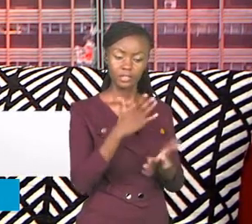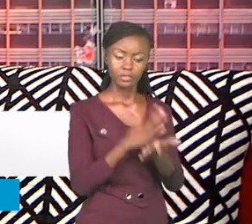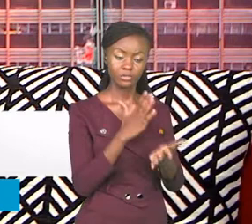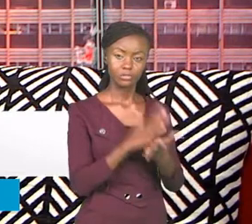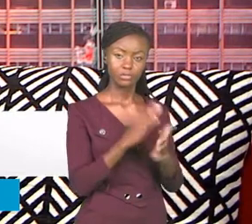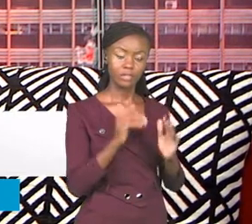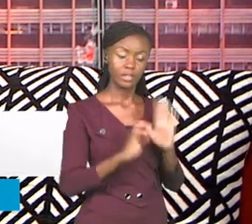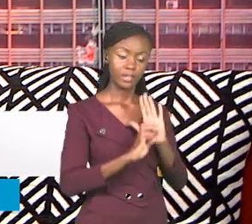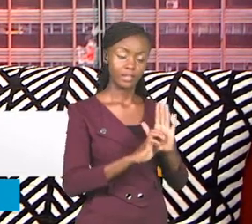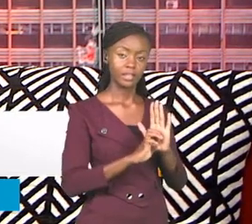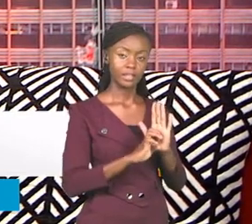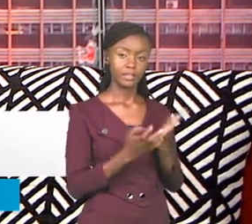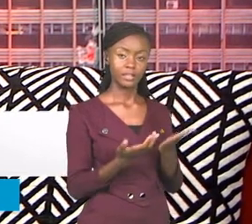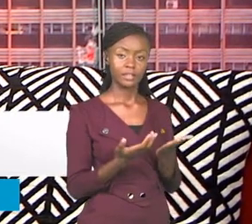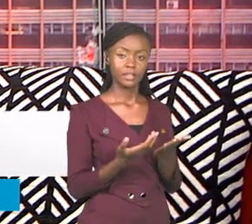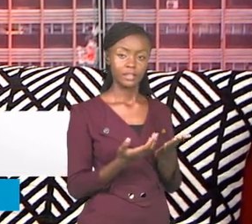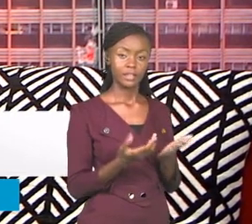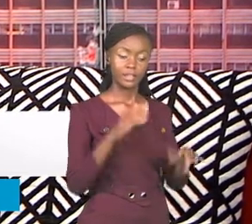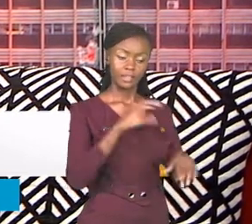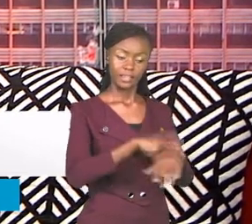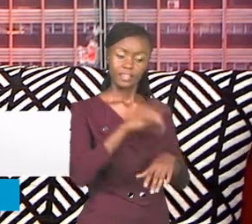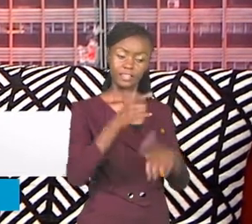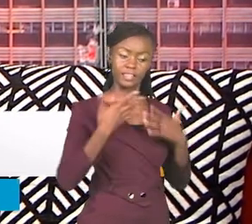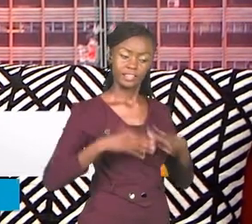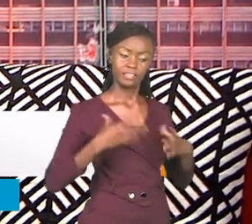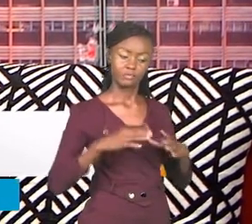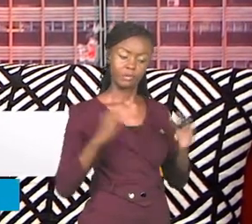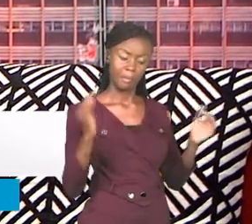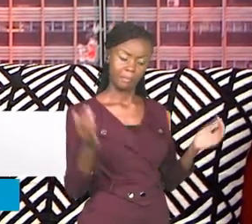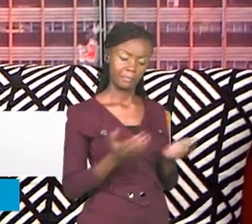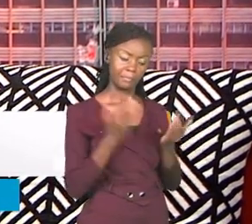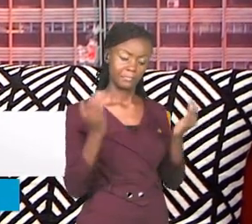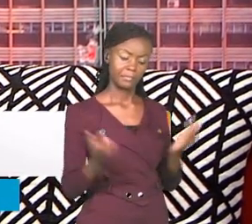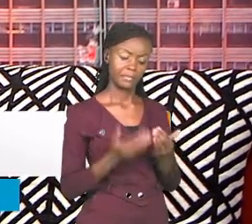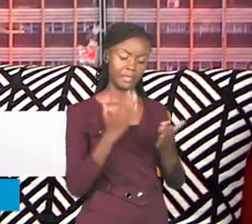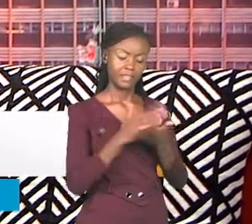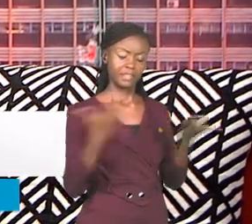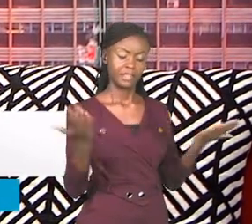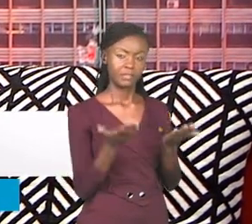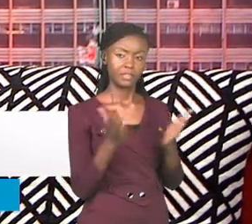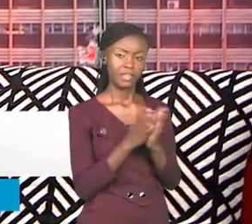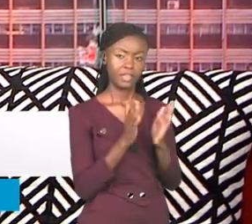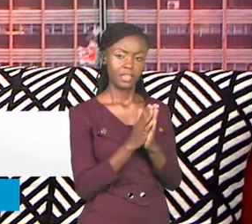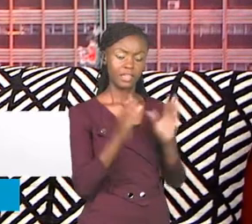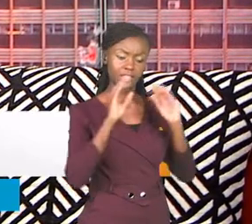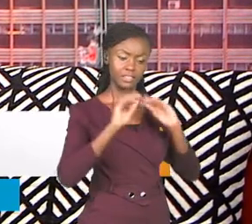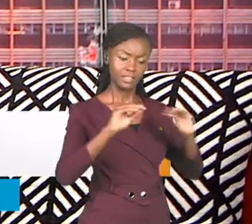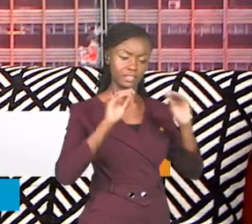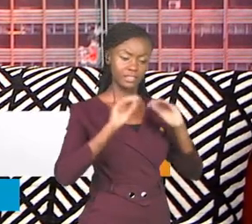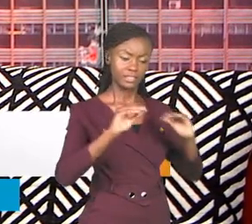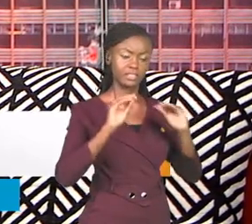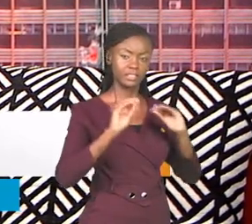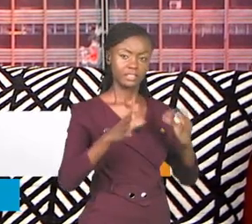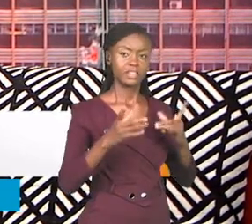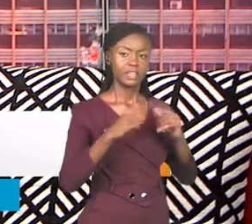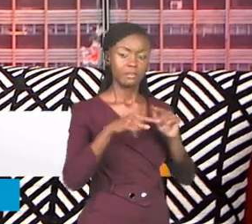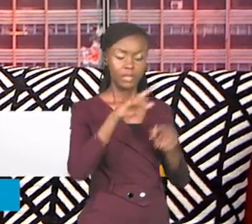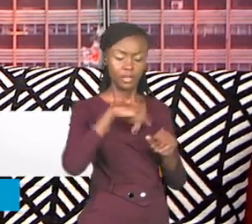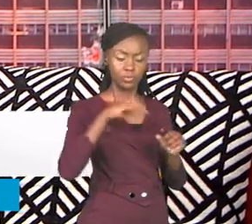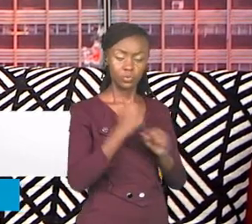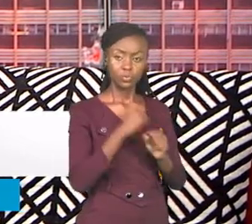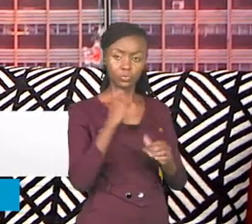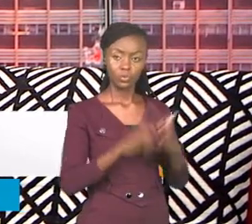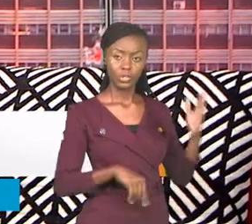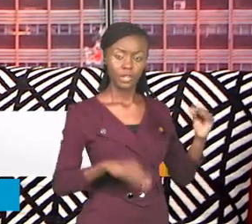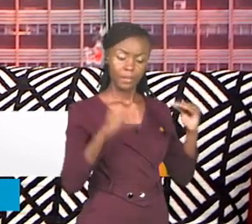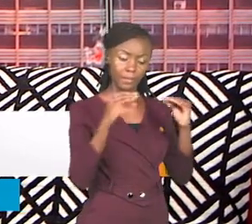because again, getting these fellows, mobilizing them somewhere and then trying to educate them. Mm-hmm. But what we've been doing is that